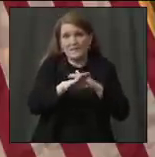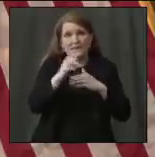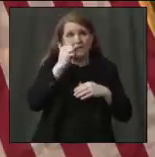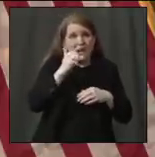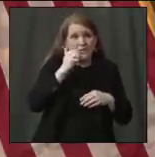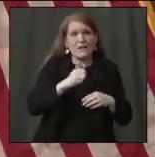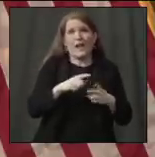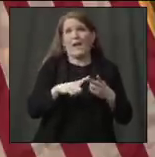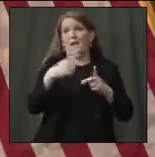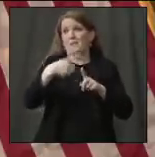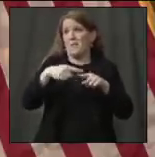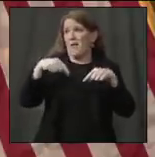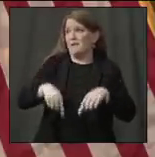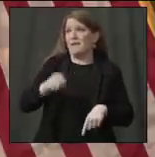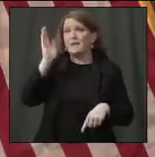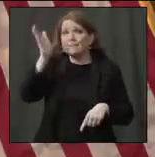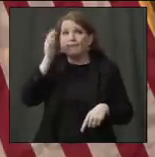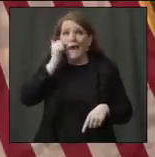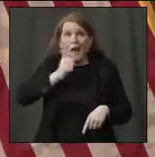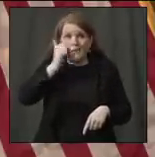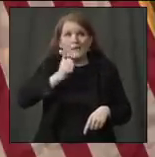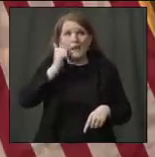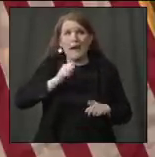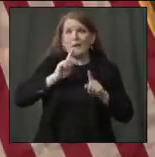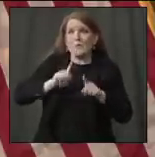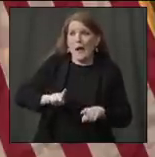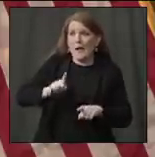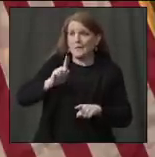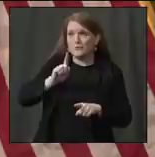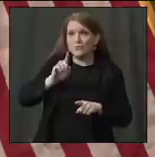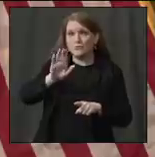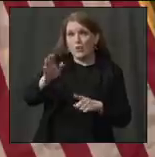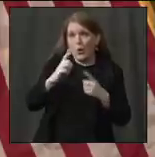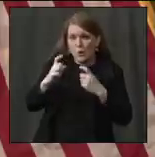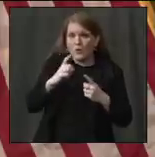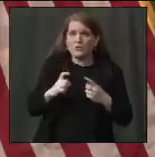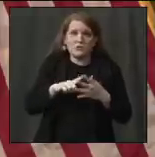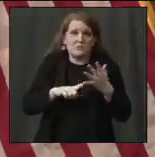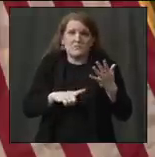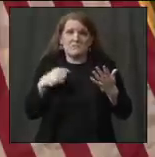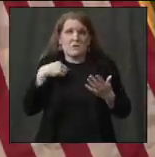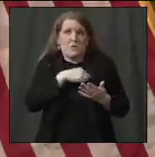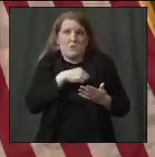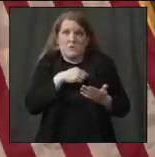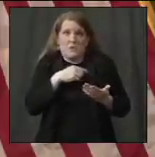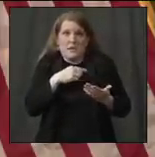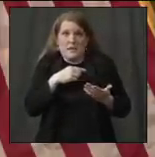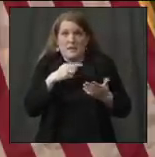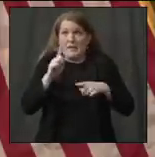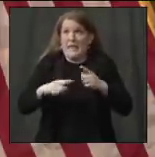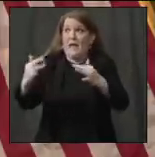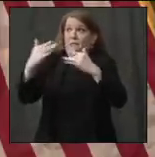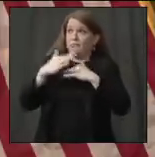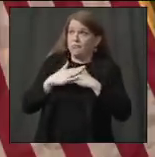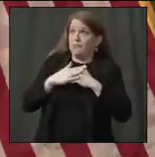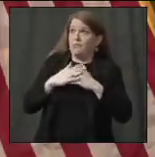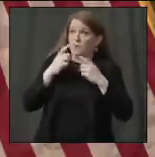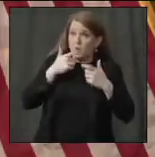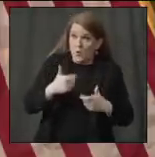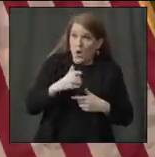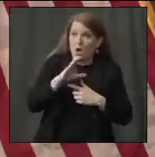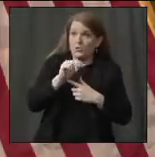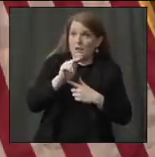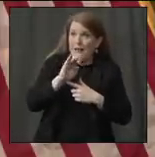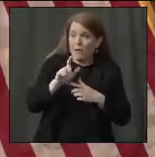his team and his cabinet, are here to answer questions directly. And we're just going to make sure that we're going to be responsive to the people of Connecticut, to